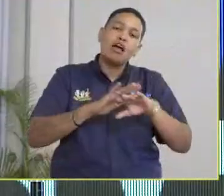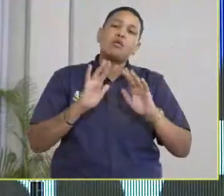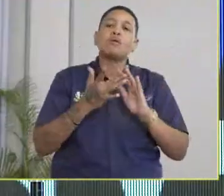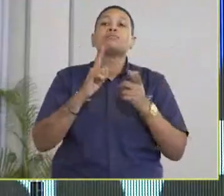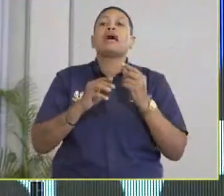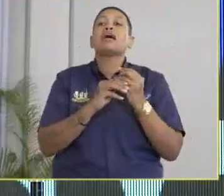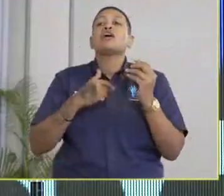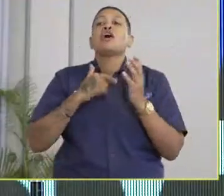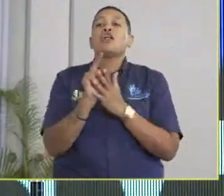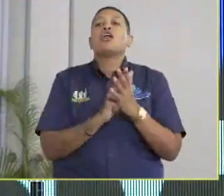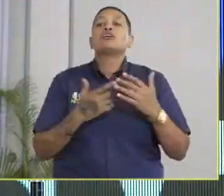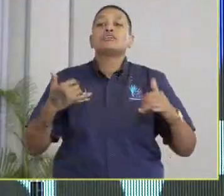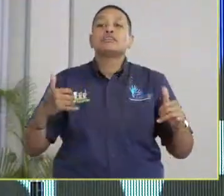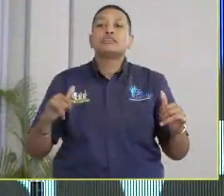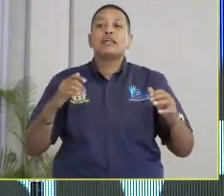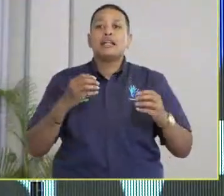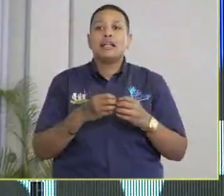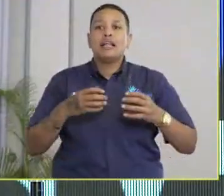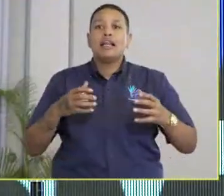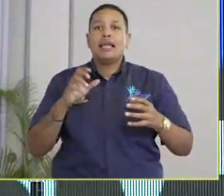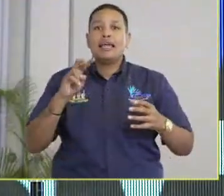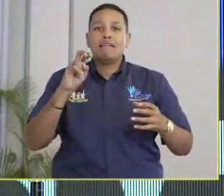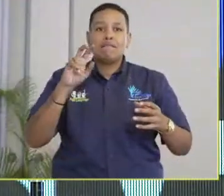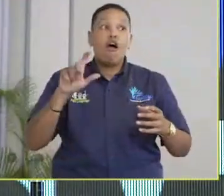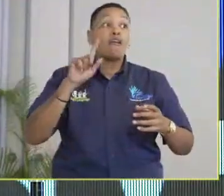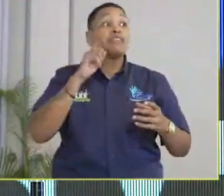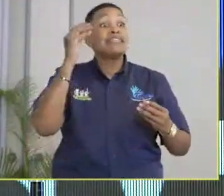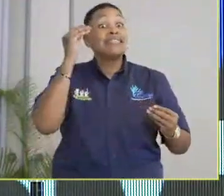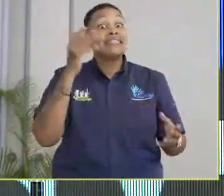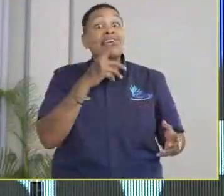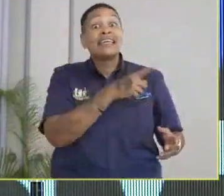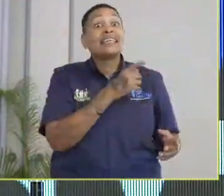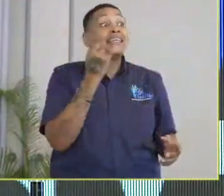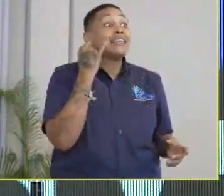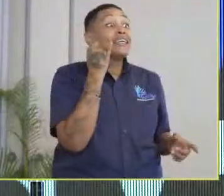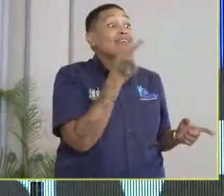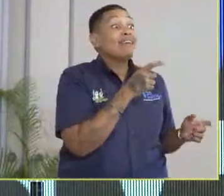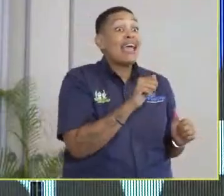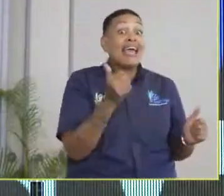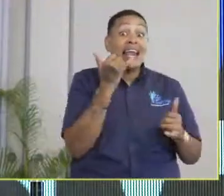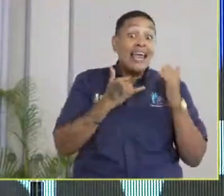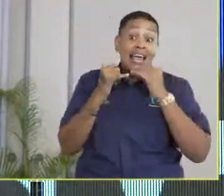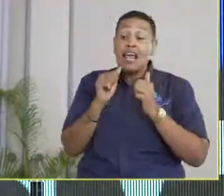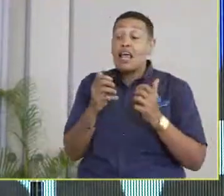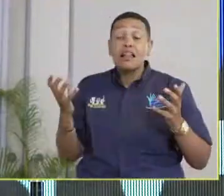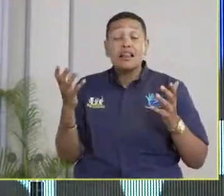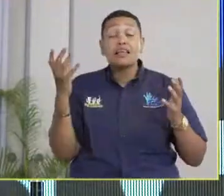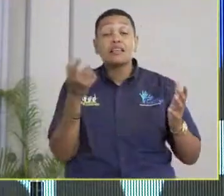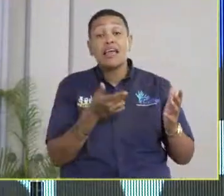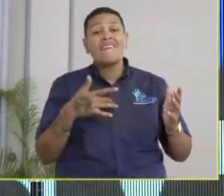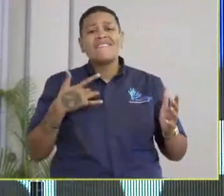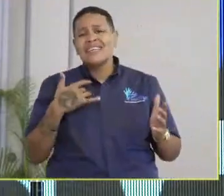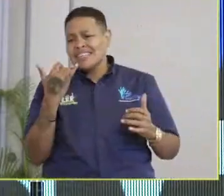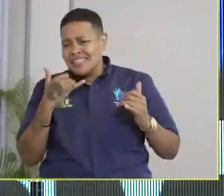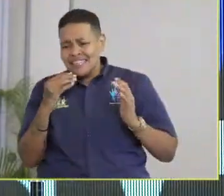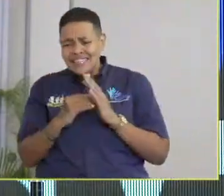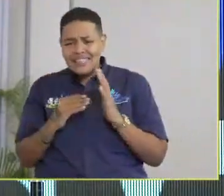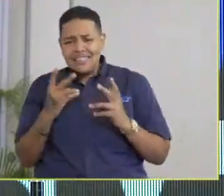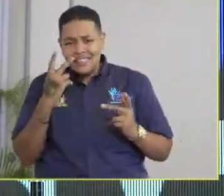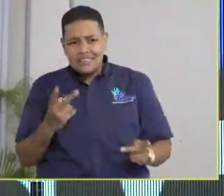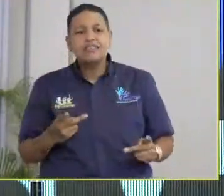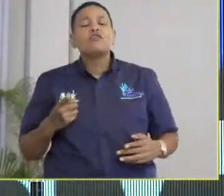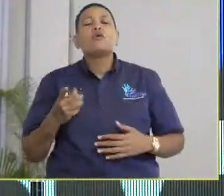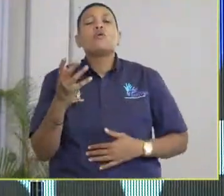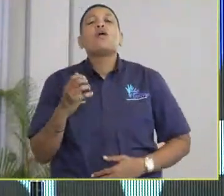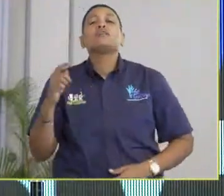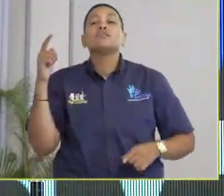our laws continue to evolve. And as she said, if there are any errors, anything at all there that you may see that you